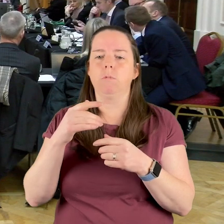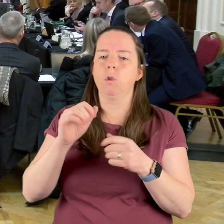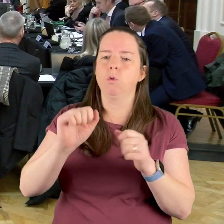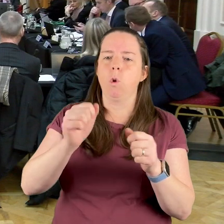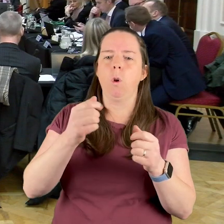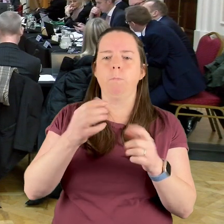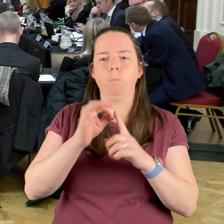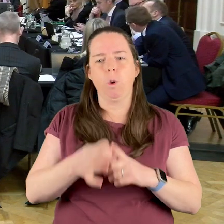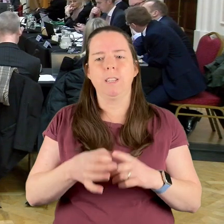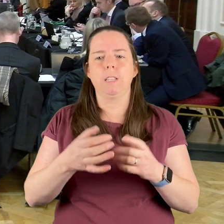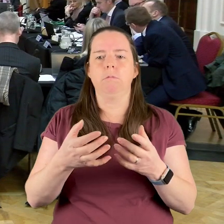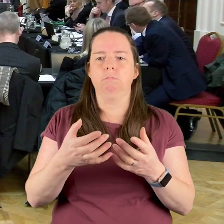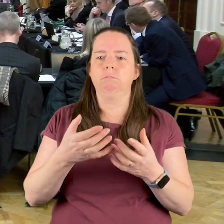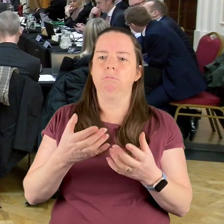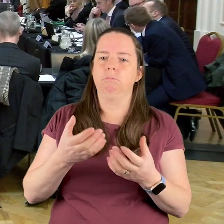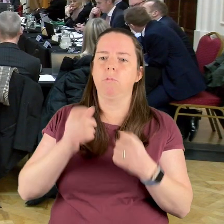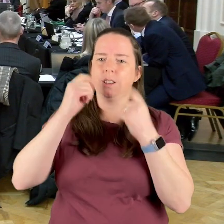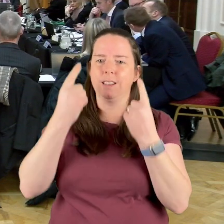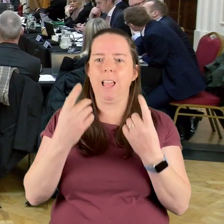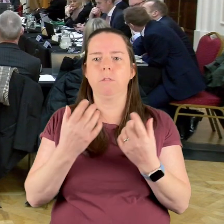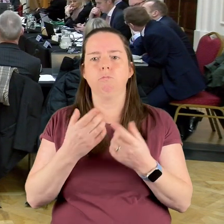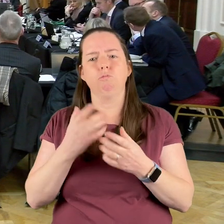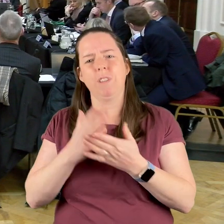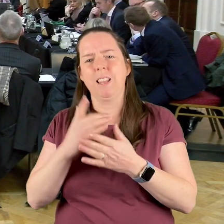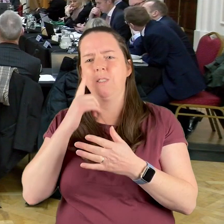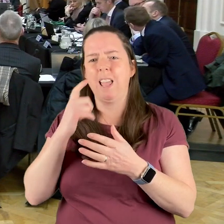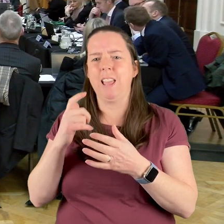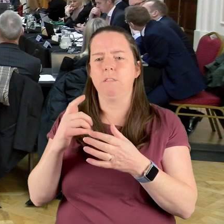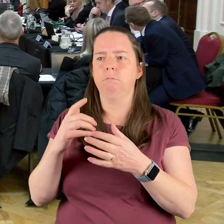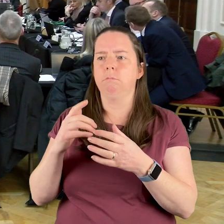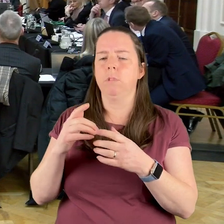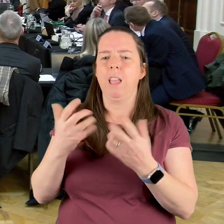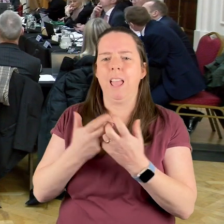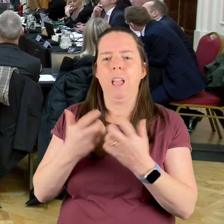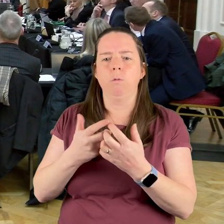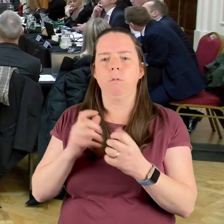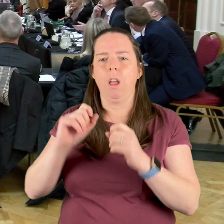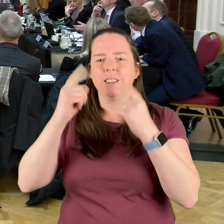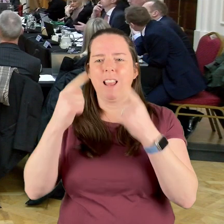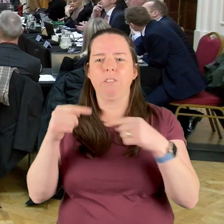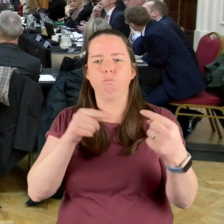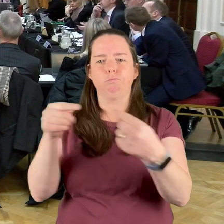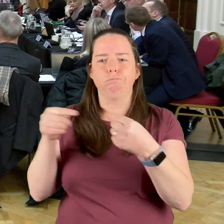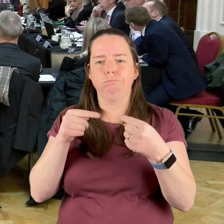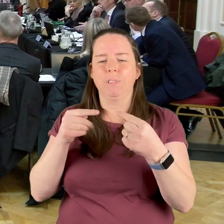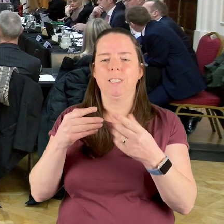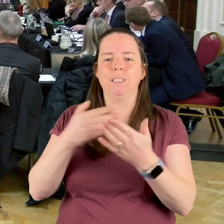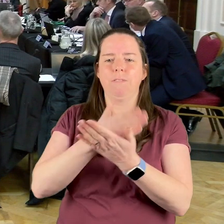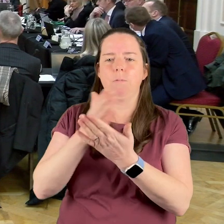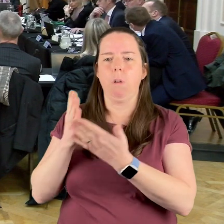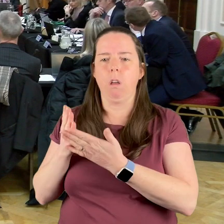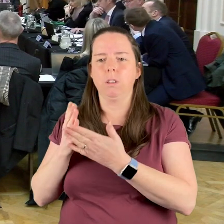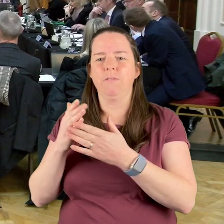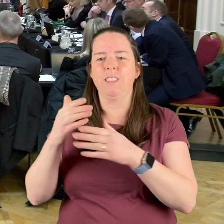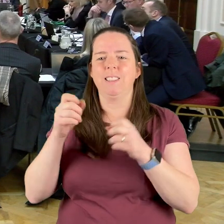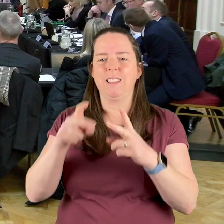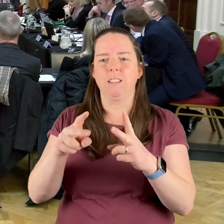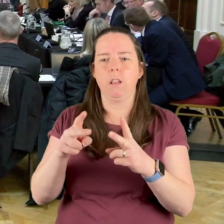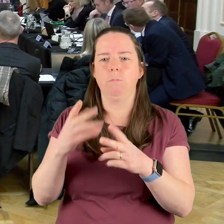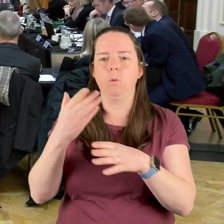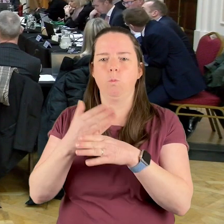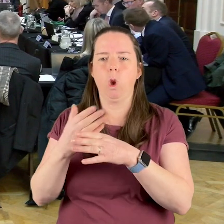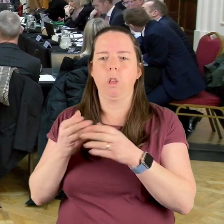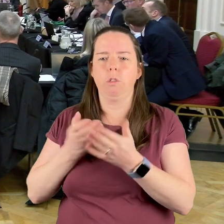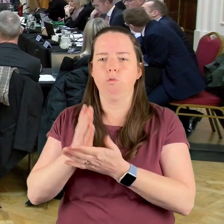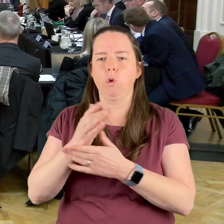the next couple of years. So I take your points, really. We can only do this together, And we can only do this by understanding the